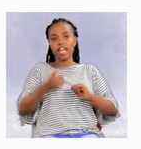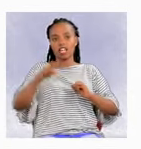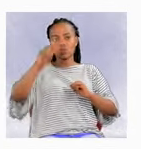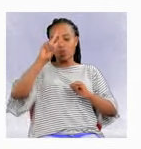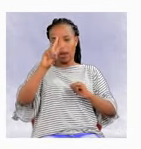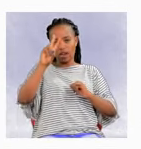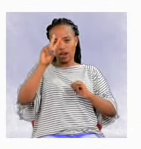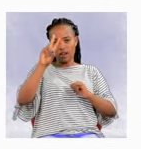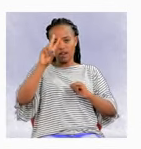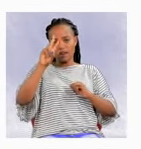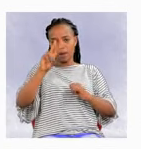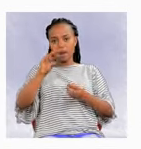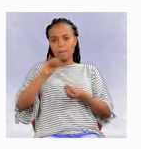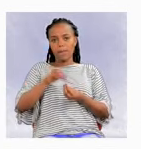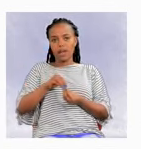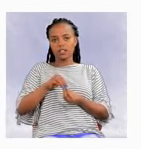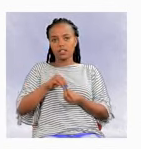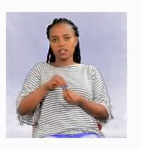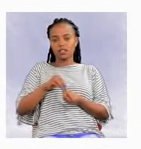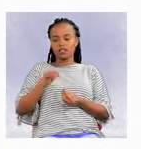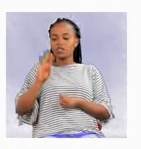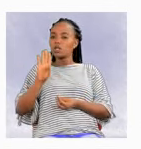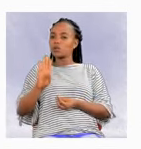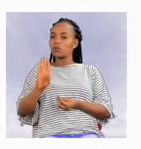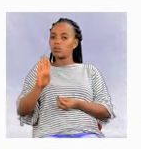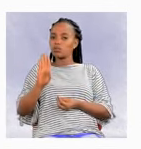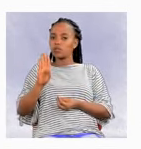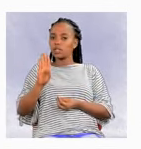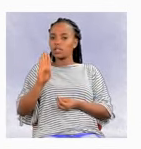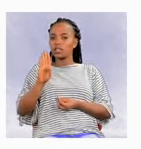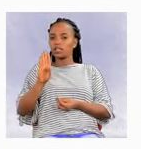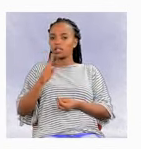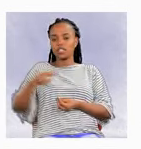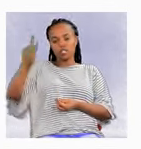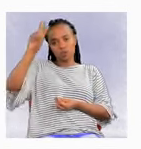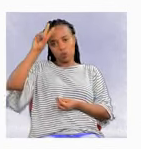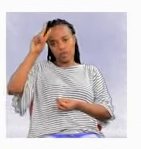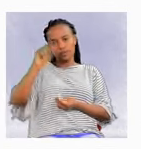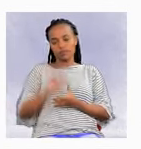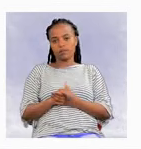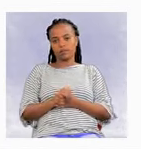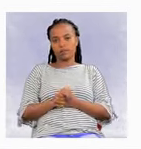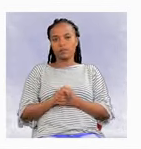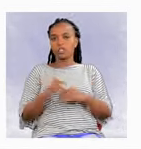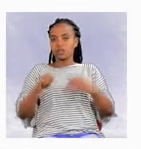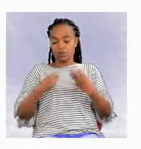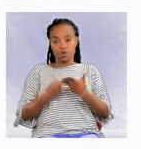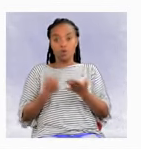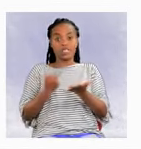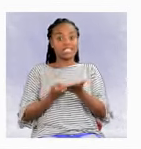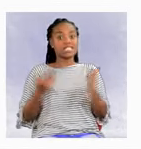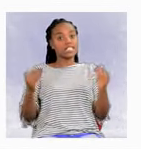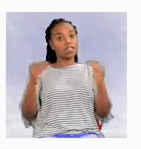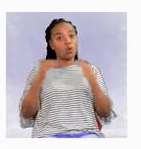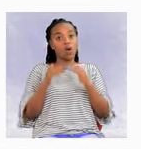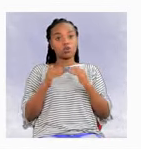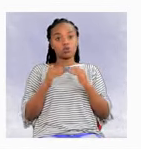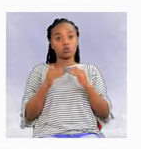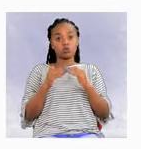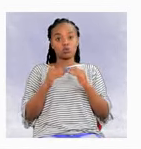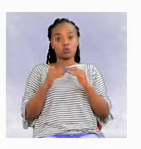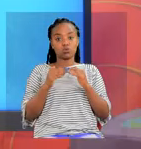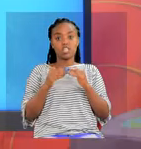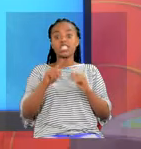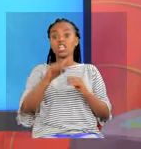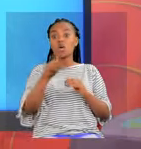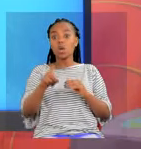squared plus b squared. So this is equal to, the equation